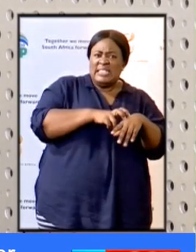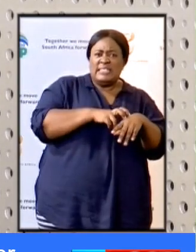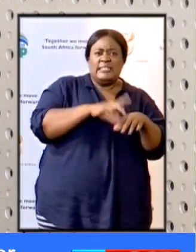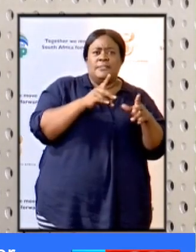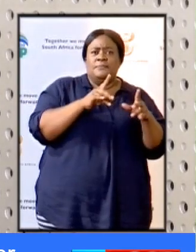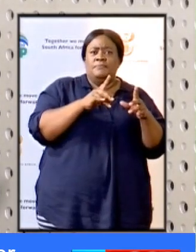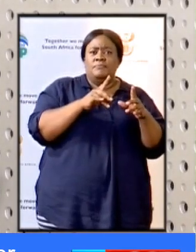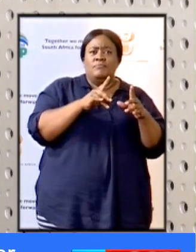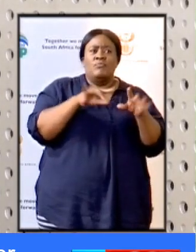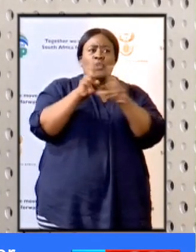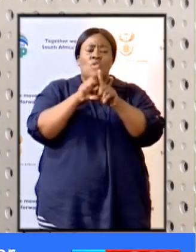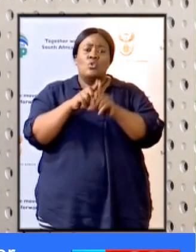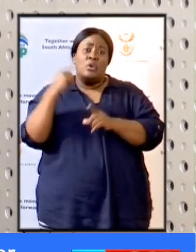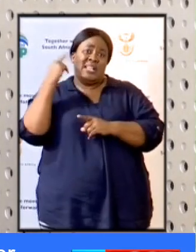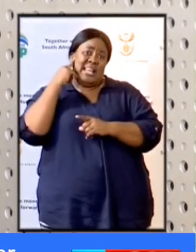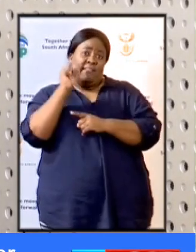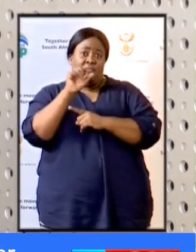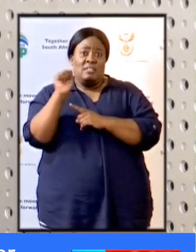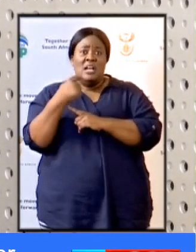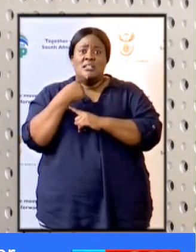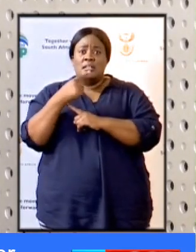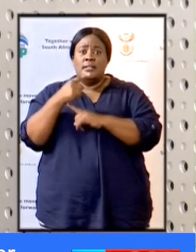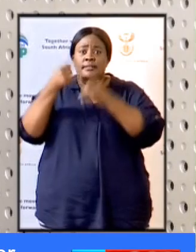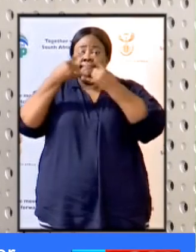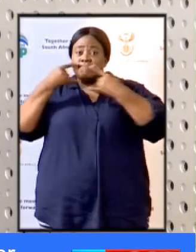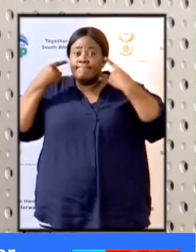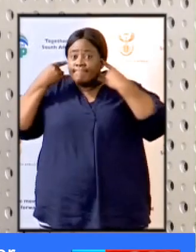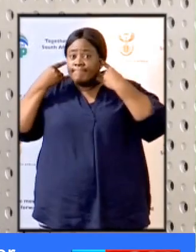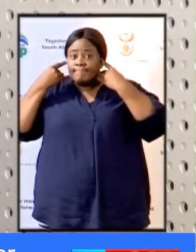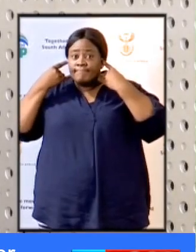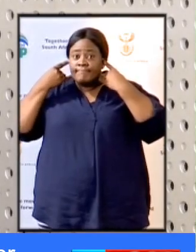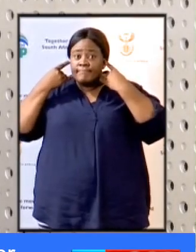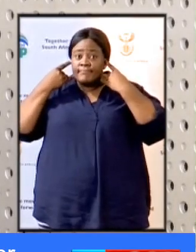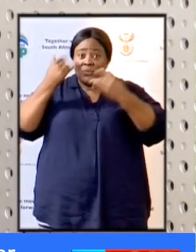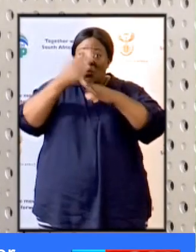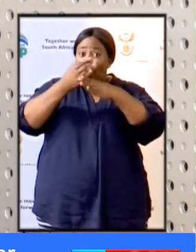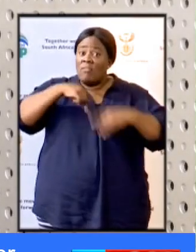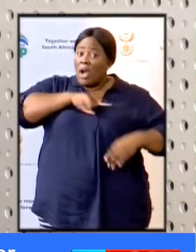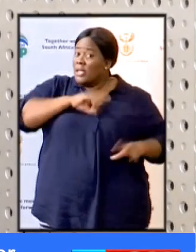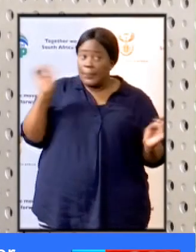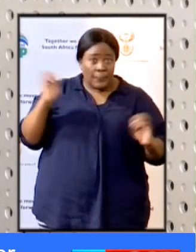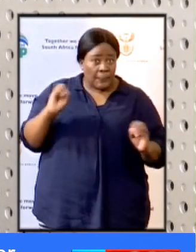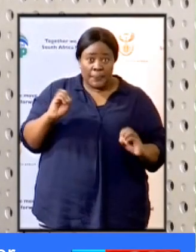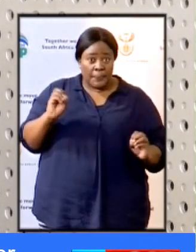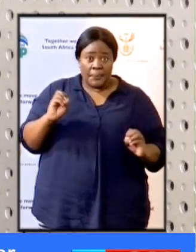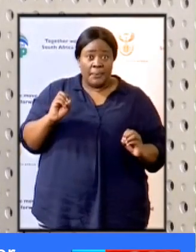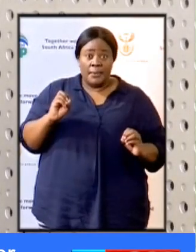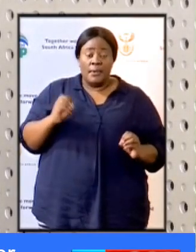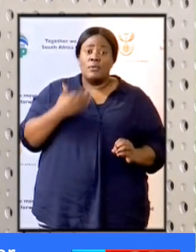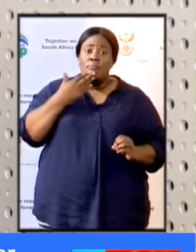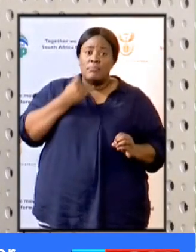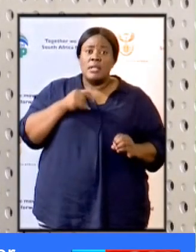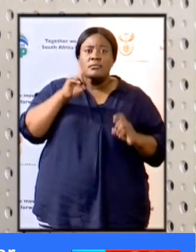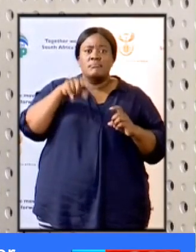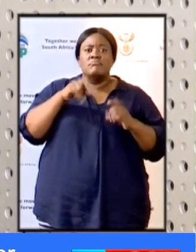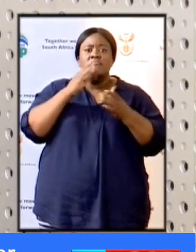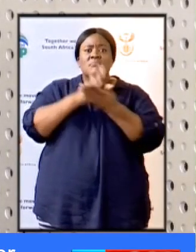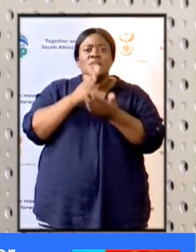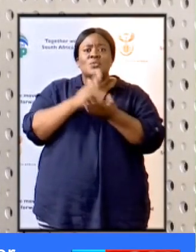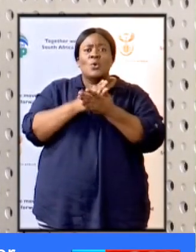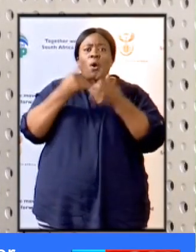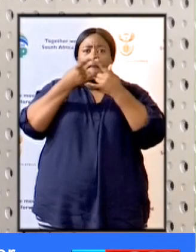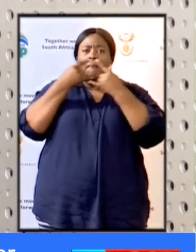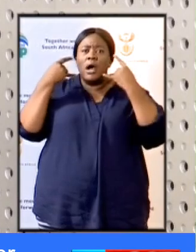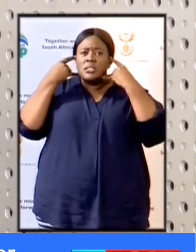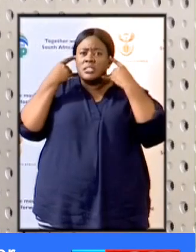particular DEFSA, said, no, your mask covering mouths doesn't work for us as a sector. Please make sure that you have your see-through masks, and it has been very